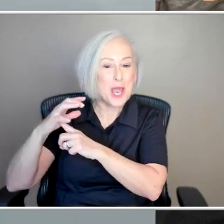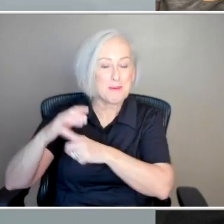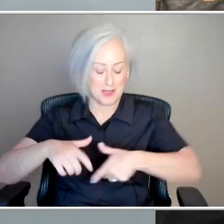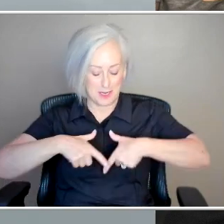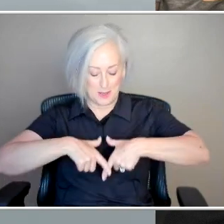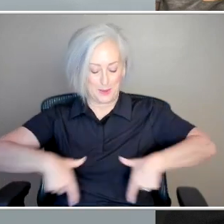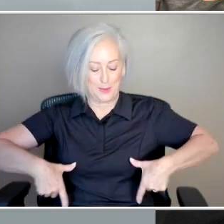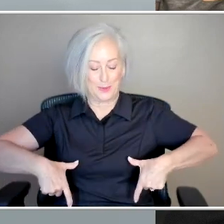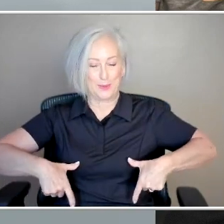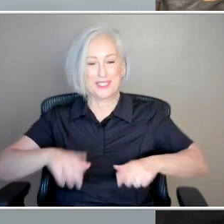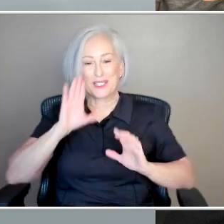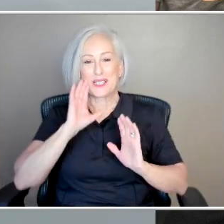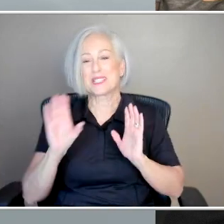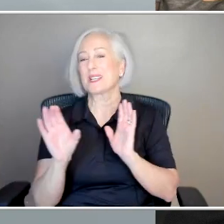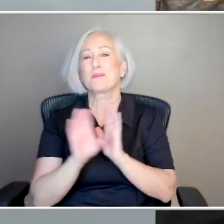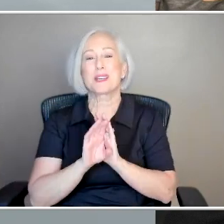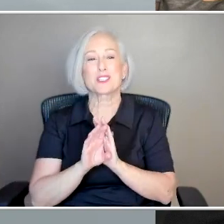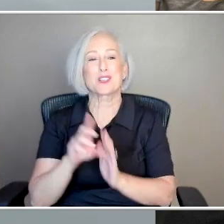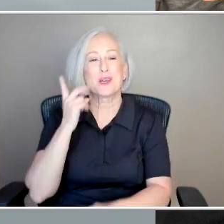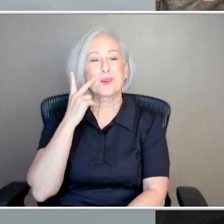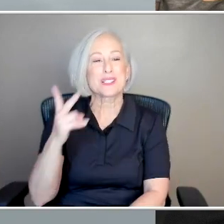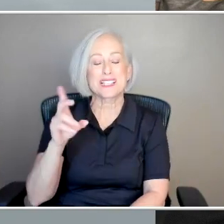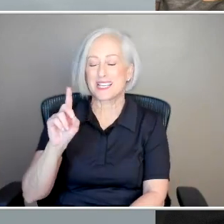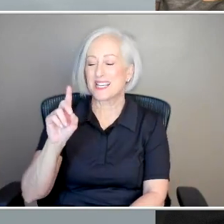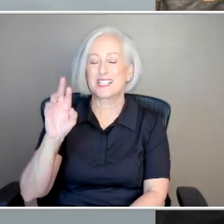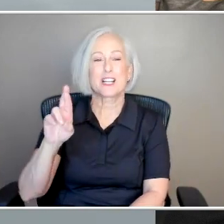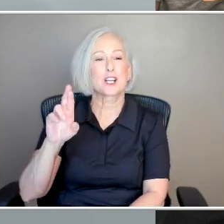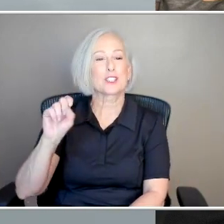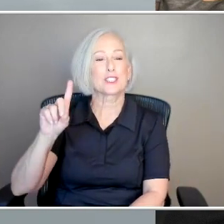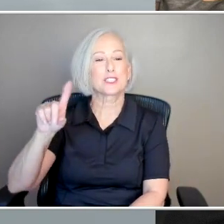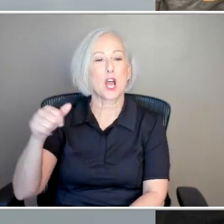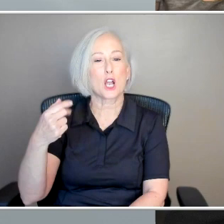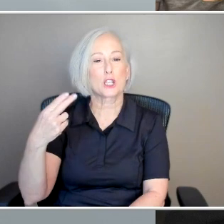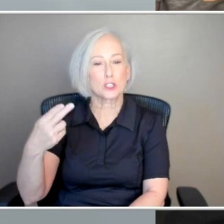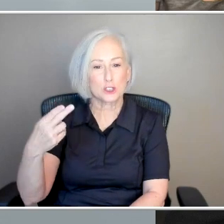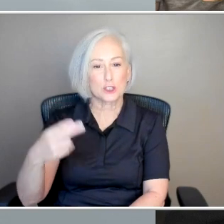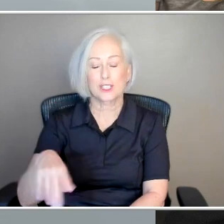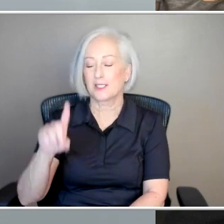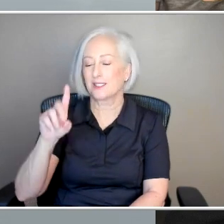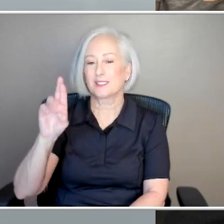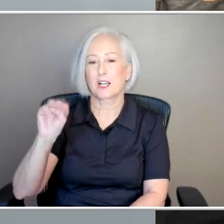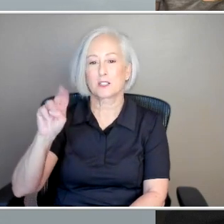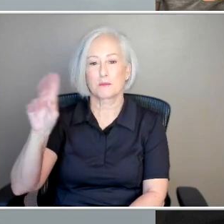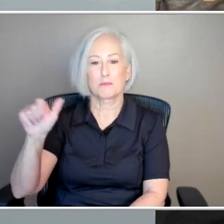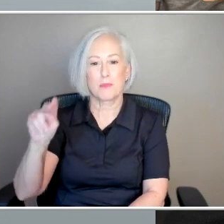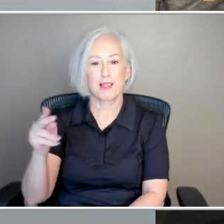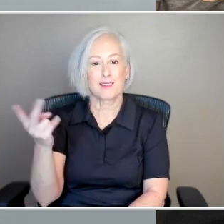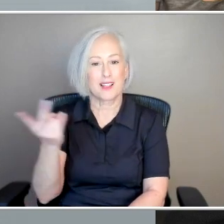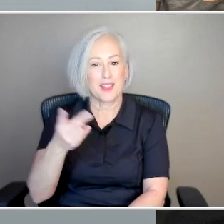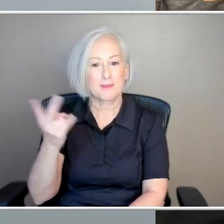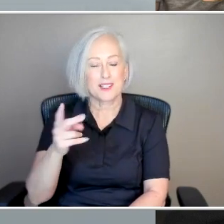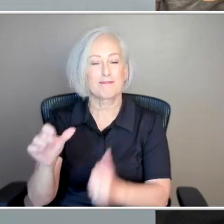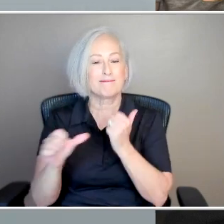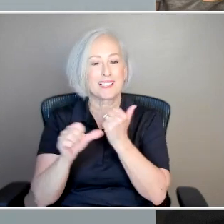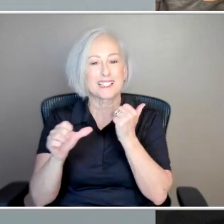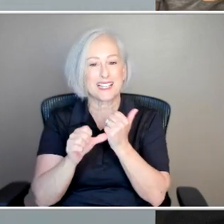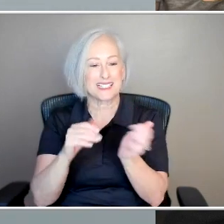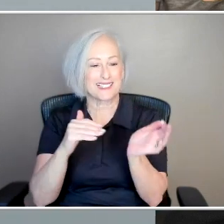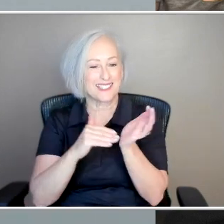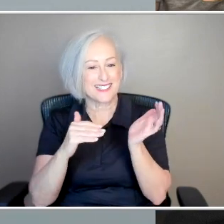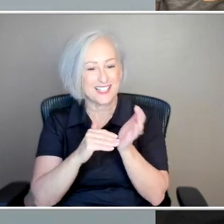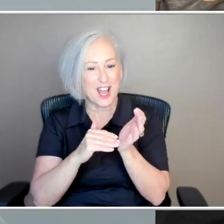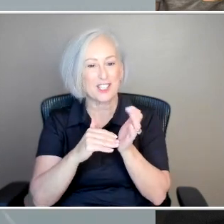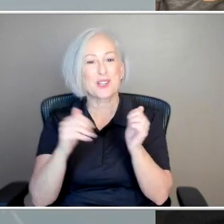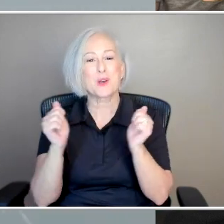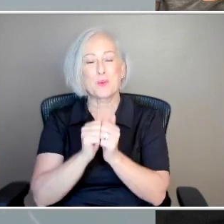photo. Doctors Darsh and Mullen are assistant team physicians with the Kansas City Chiefs. And they may be a little humble to say so, but they